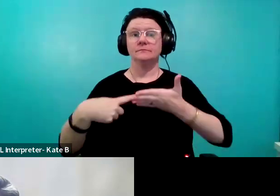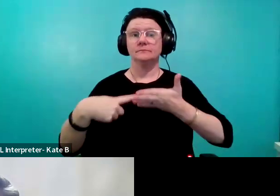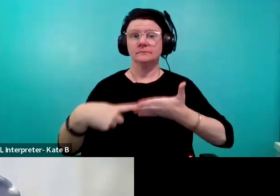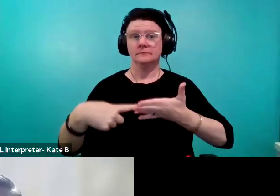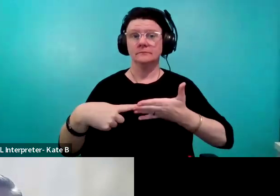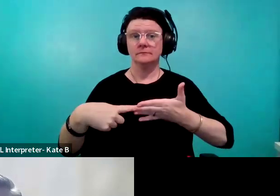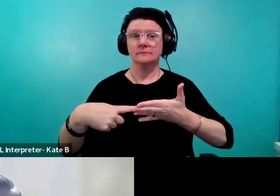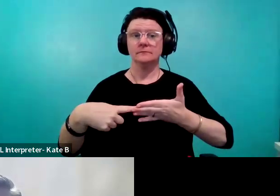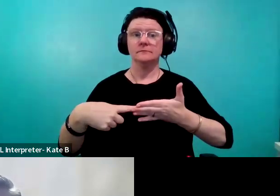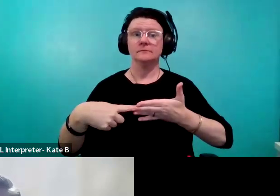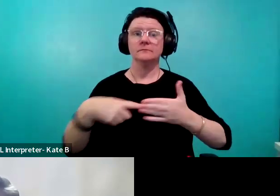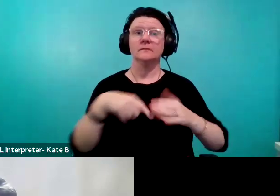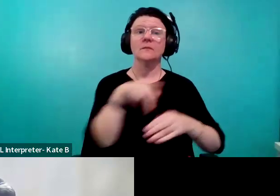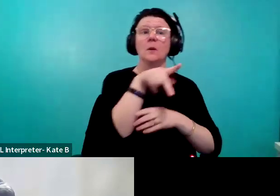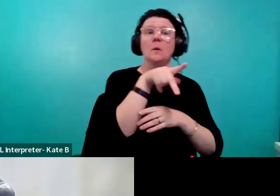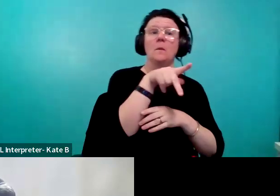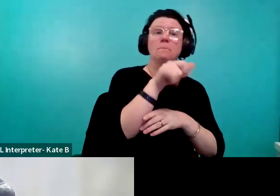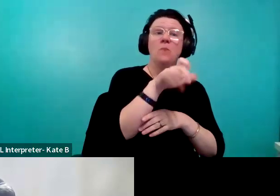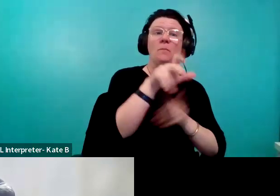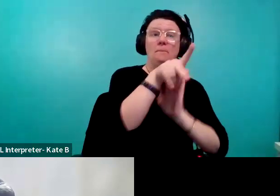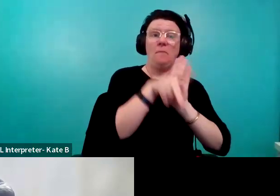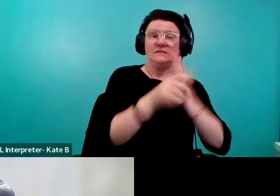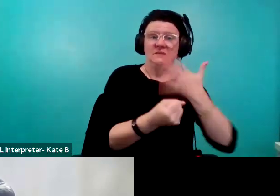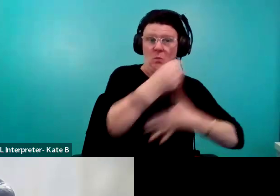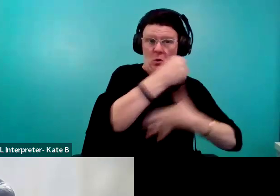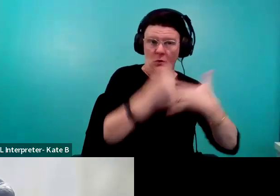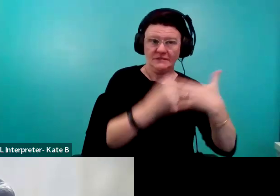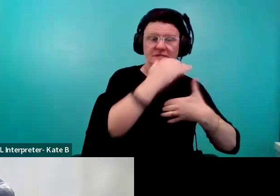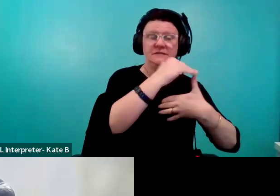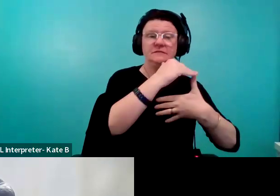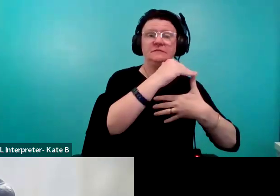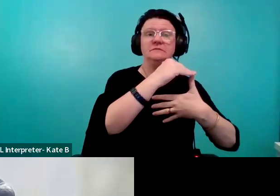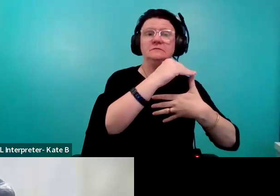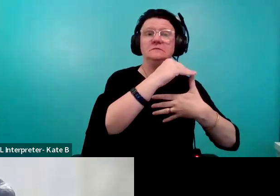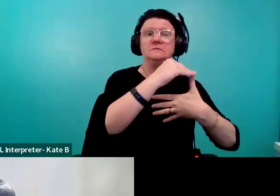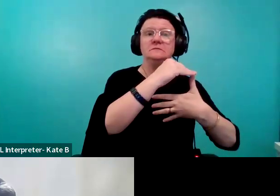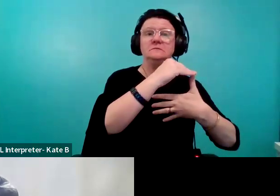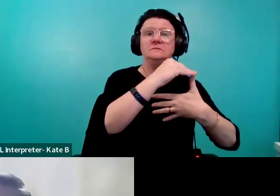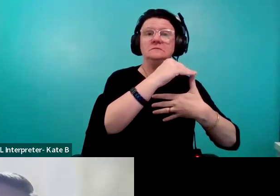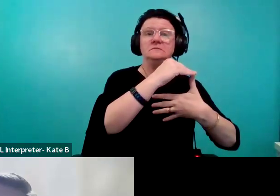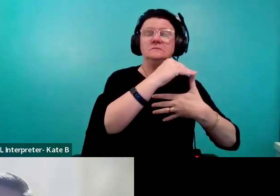to talk about our public policy priorities, introduce you maybe to